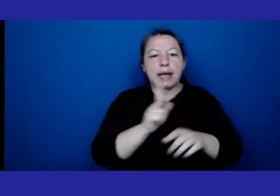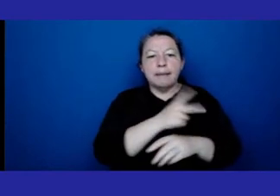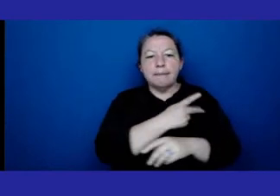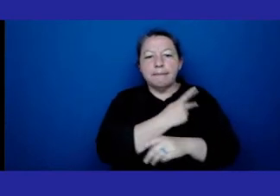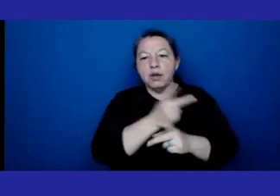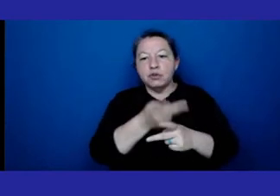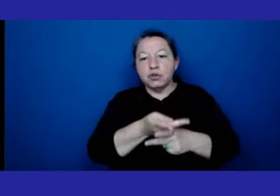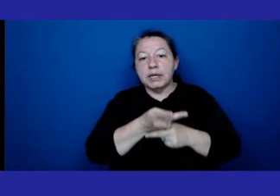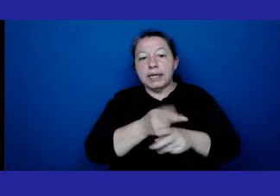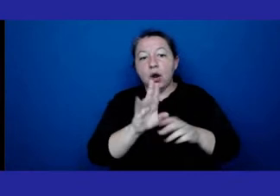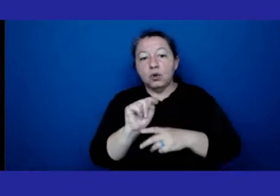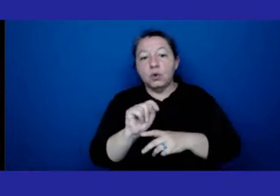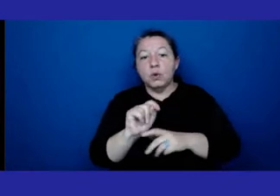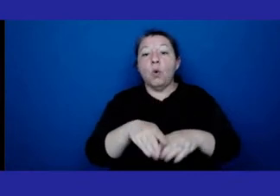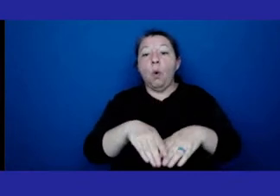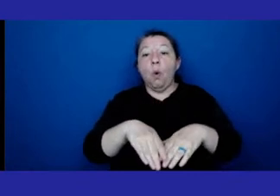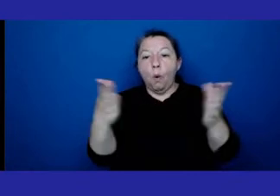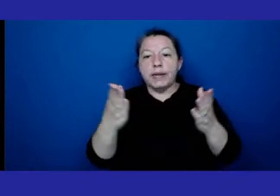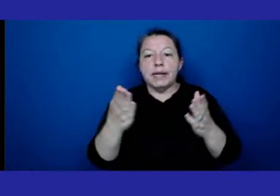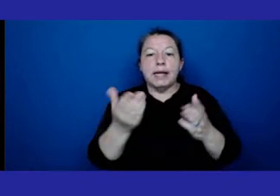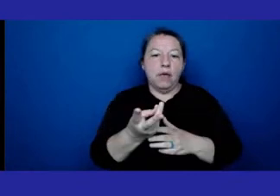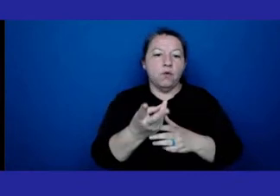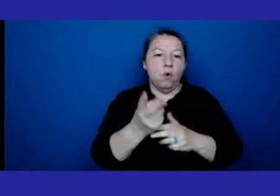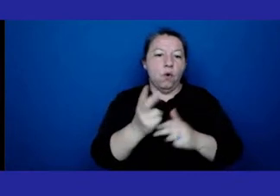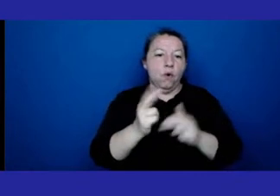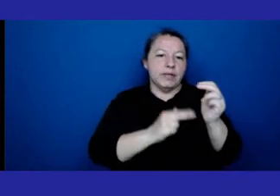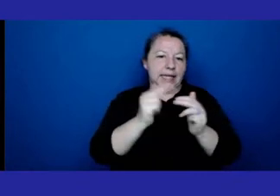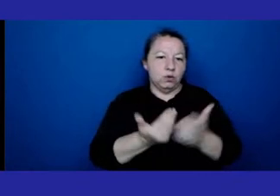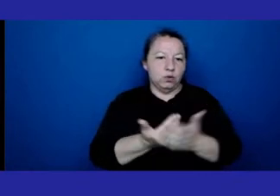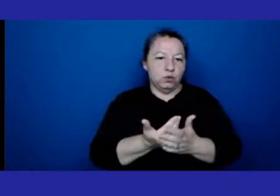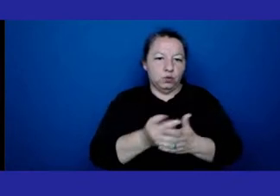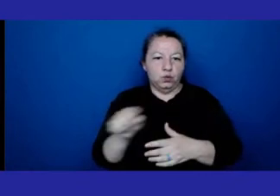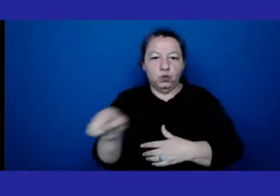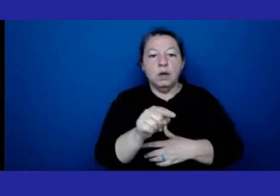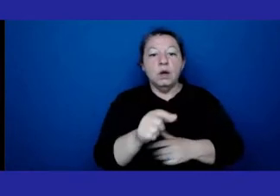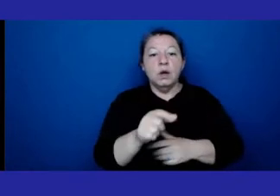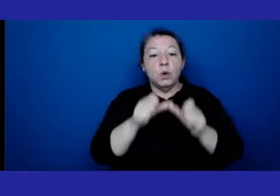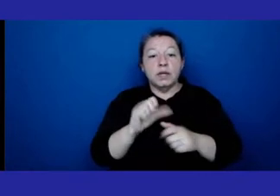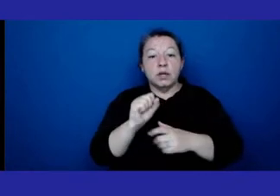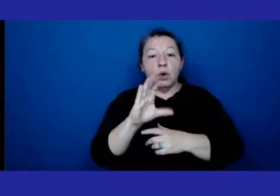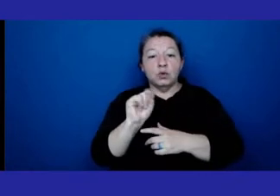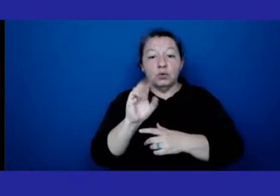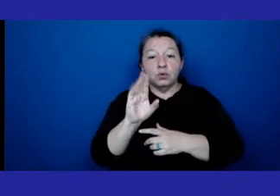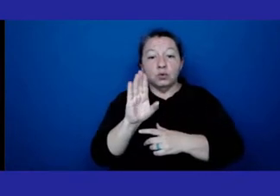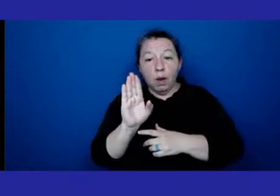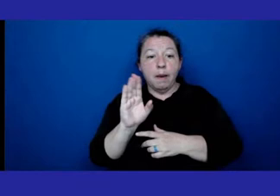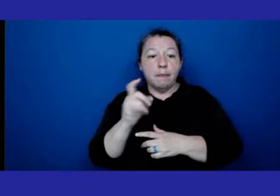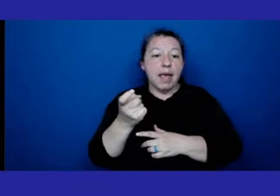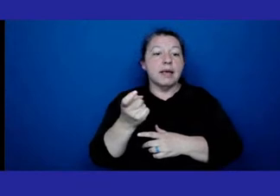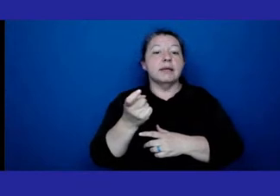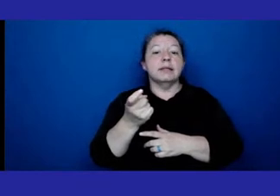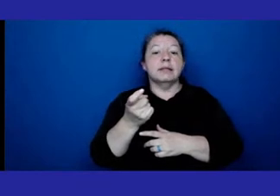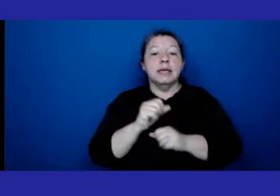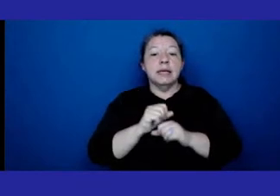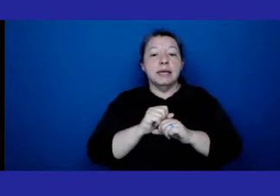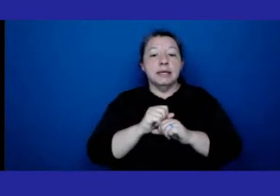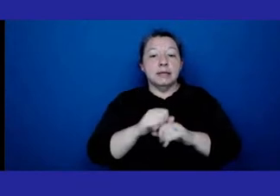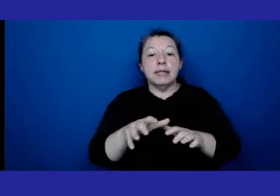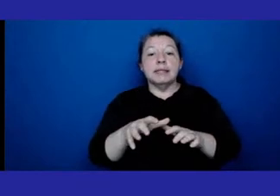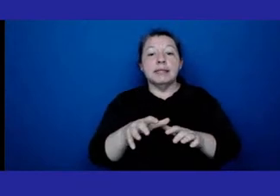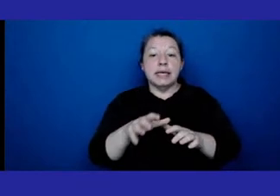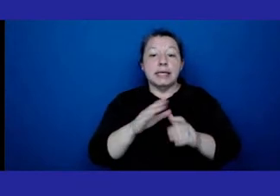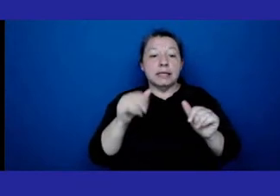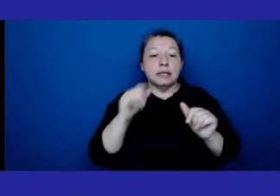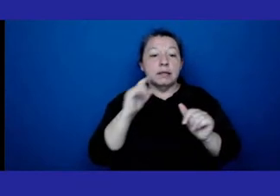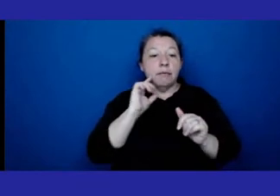at several facilities. We're going to continue our ScrubX dispensing system for our perioperative and labor and